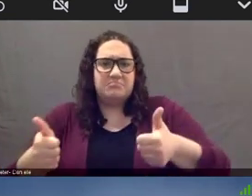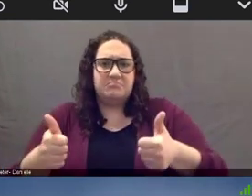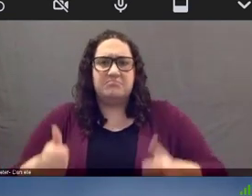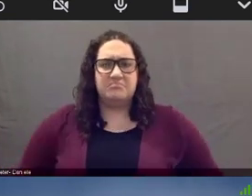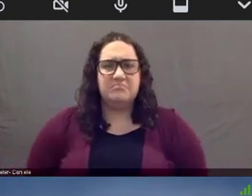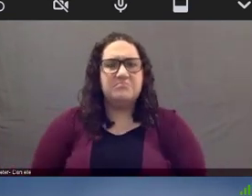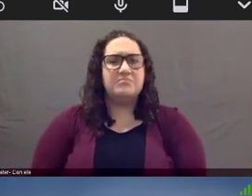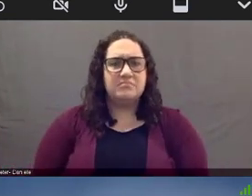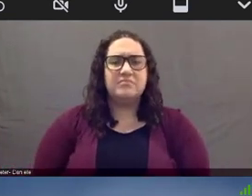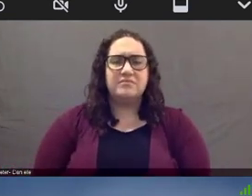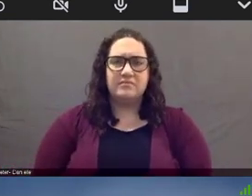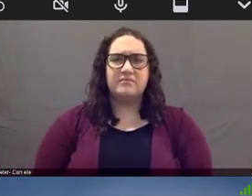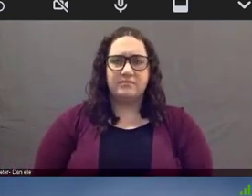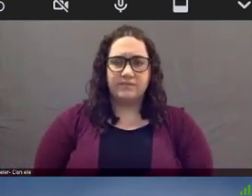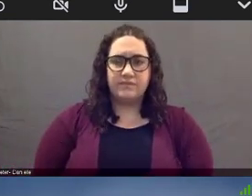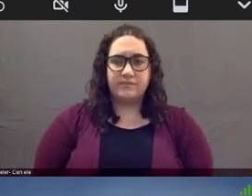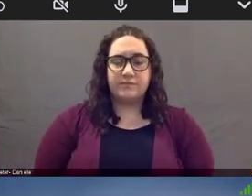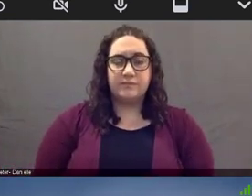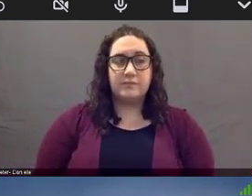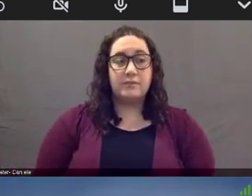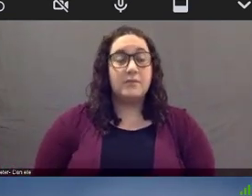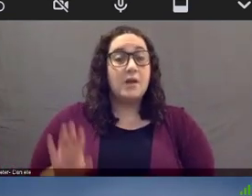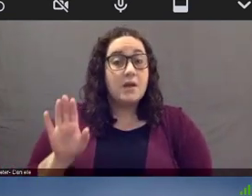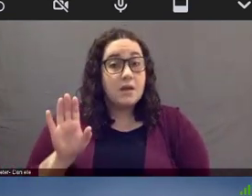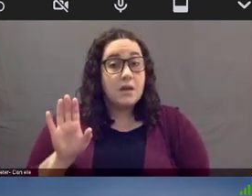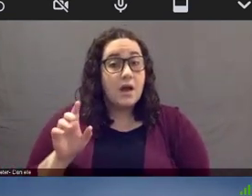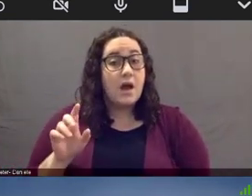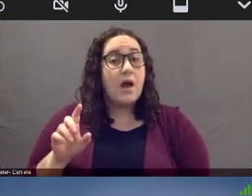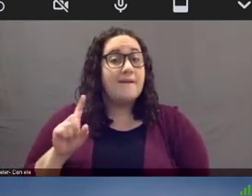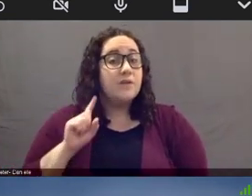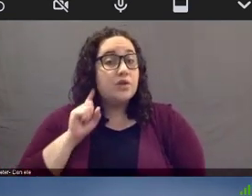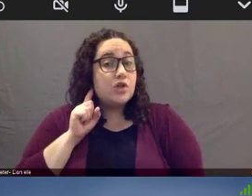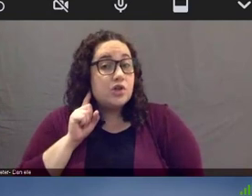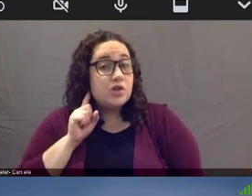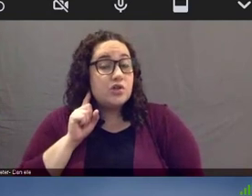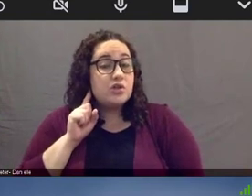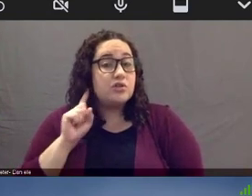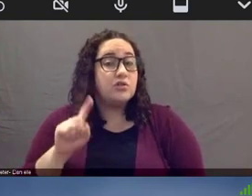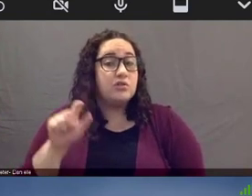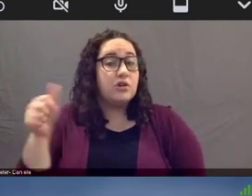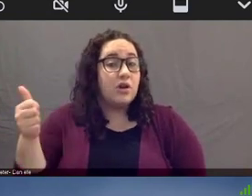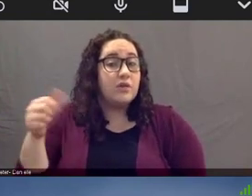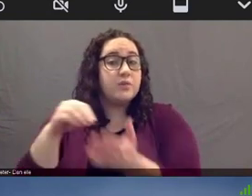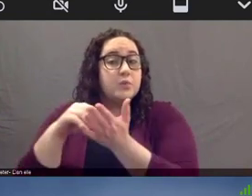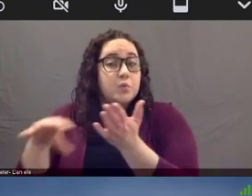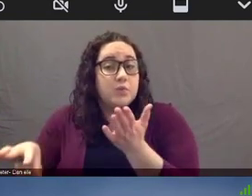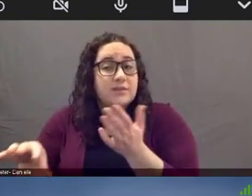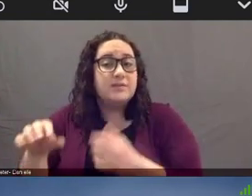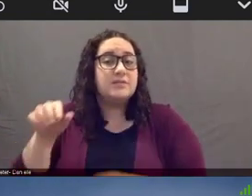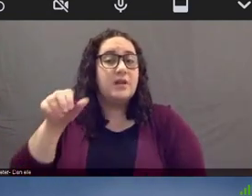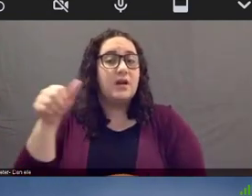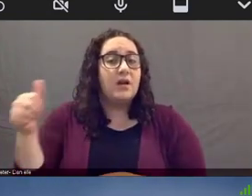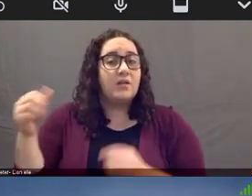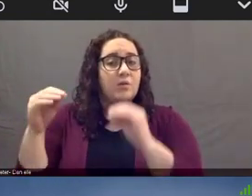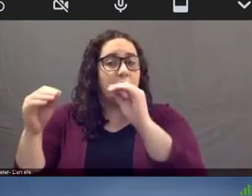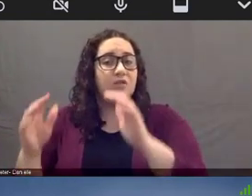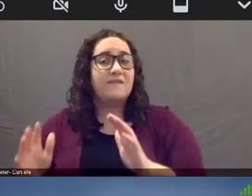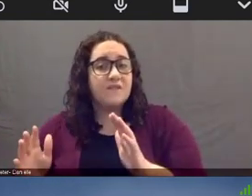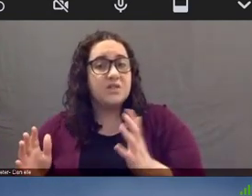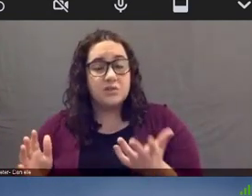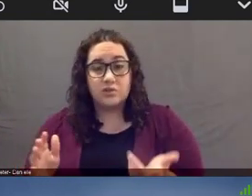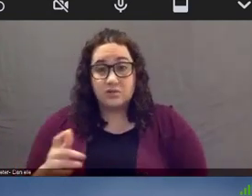solutions. Although I have heard from other classes, and again, I'm open to feedback here, that what other classes did